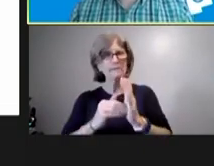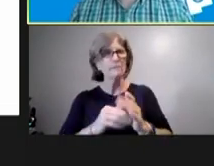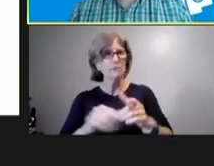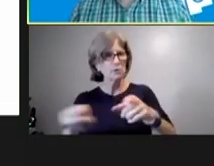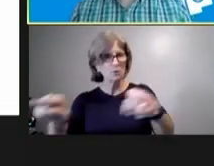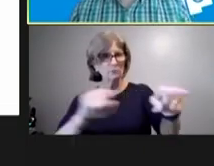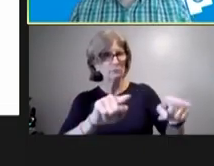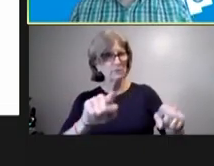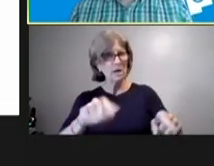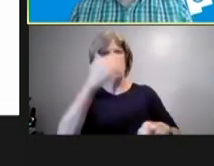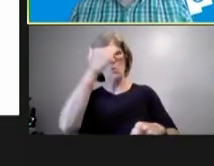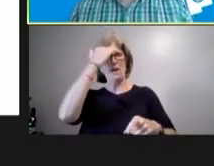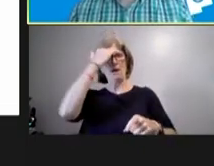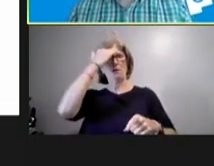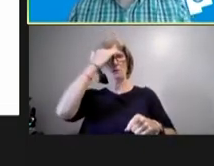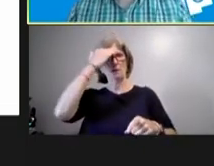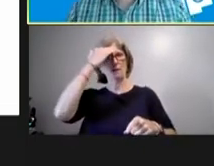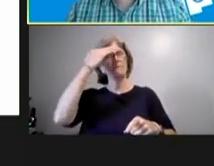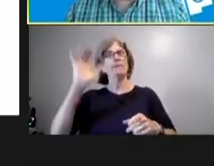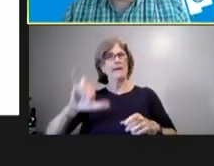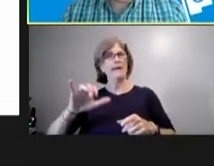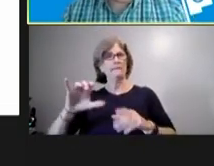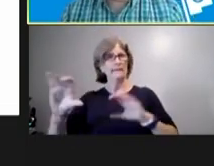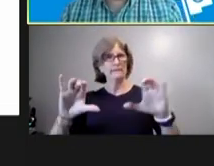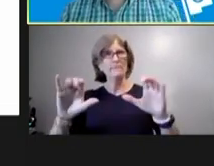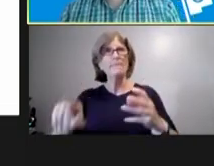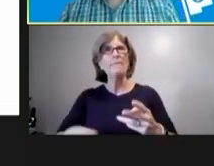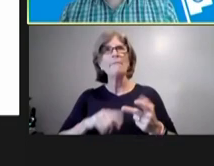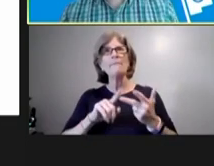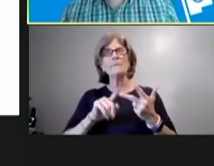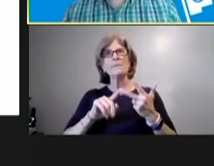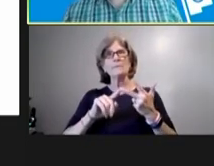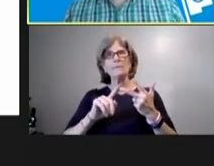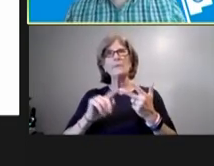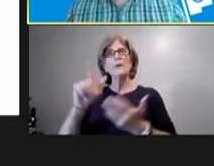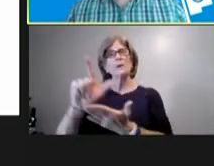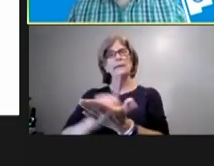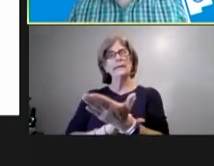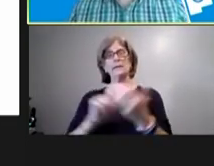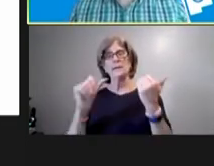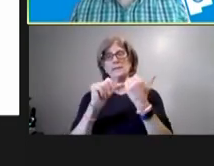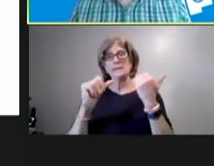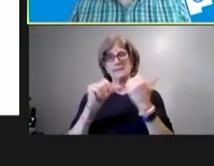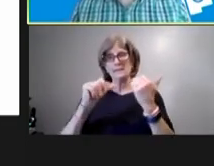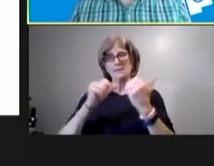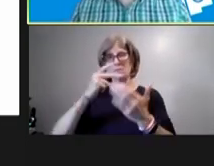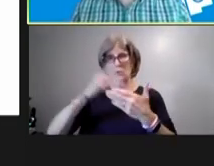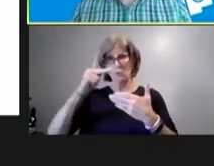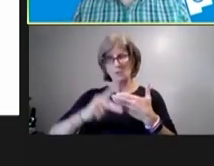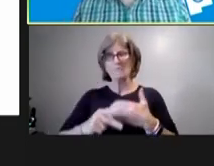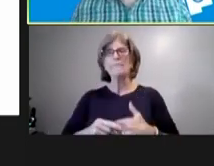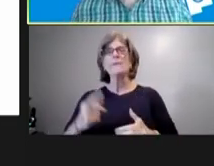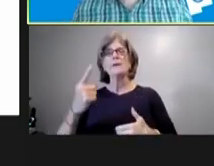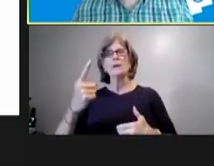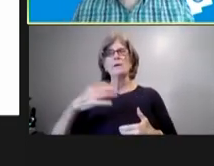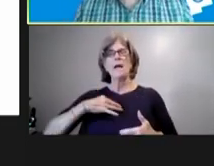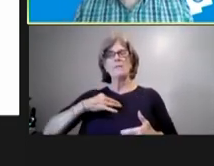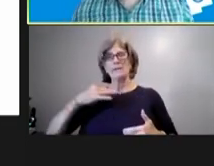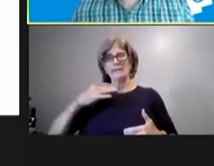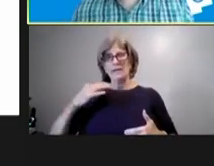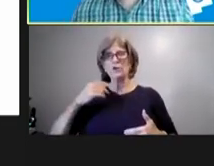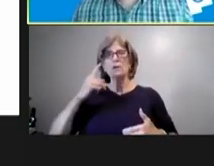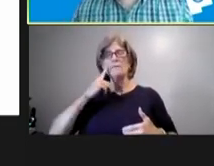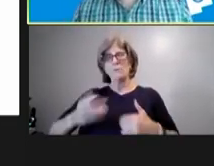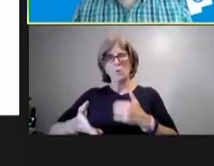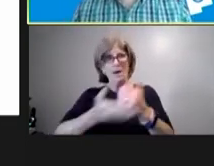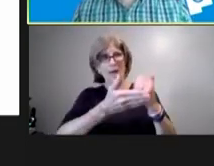aware of that. And finally, our legal assistance program, we did have an application for funding for